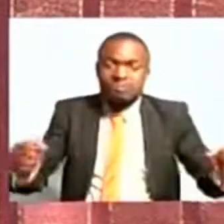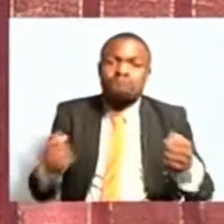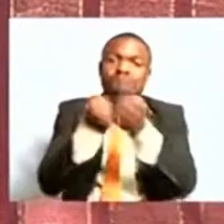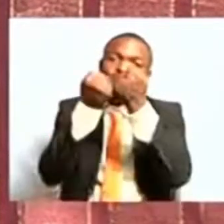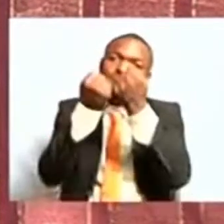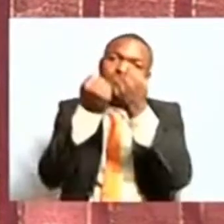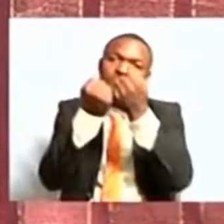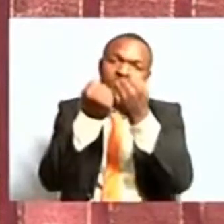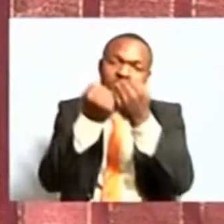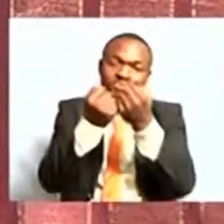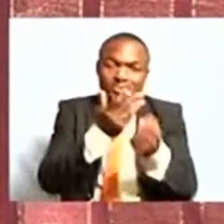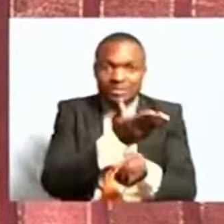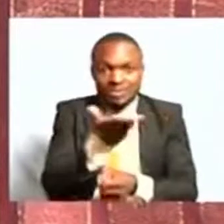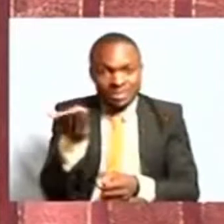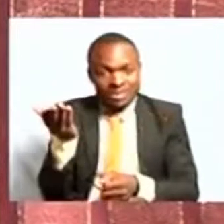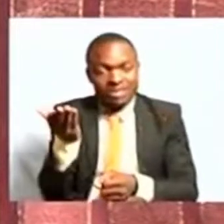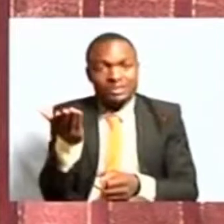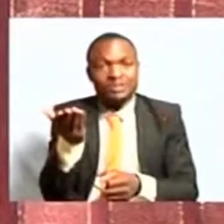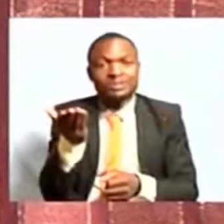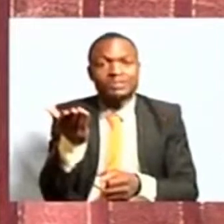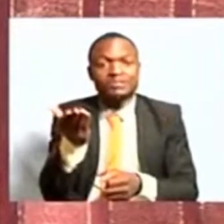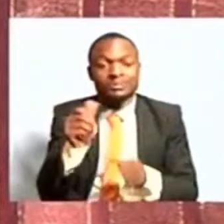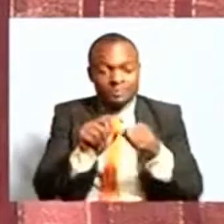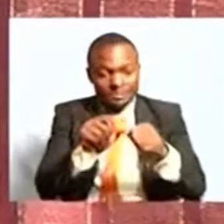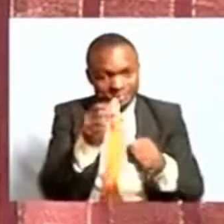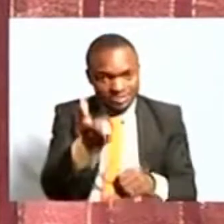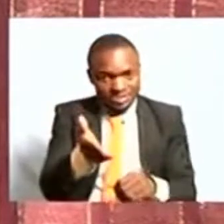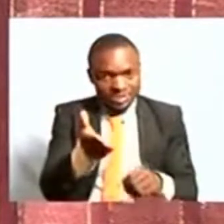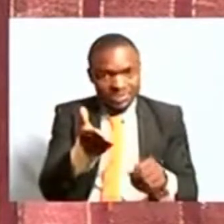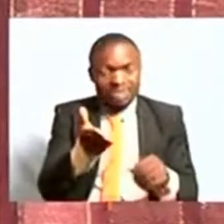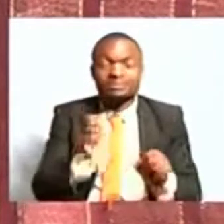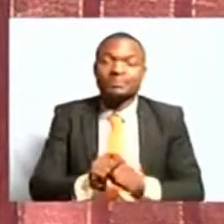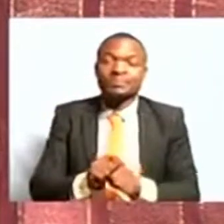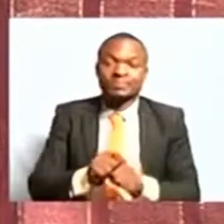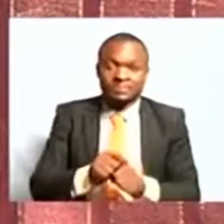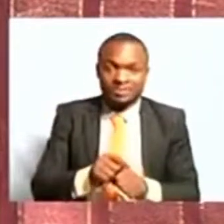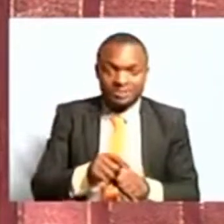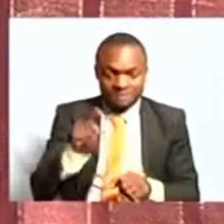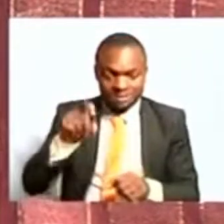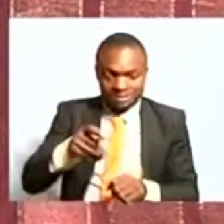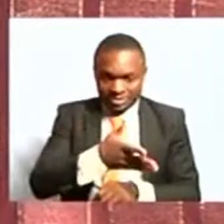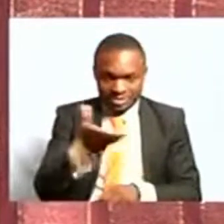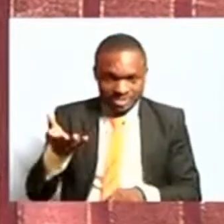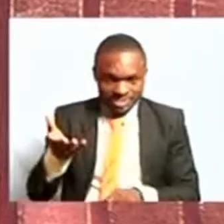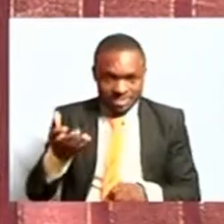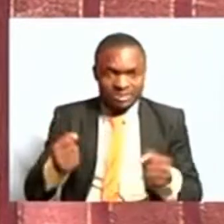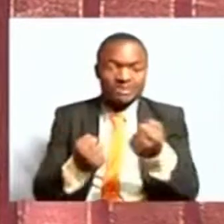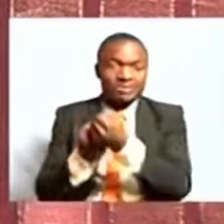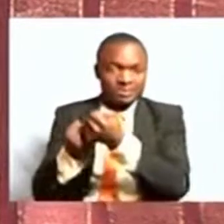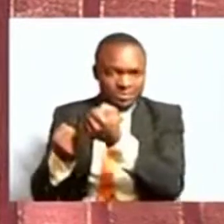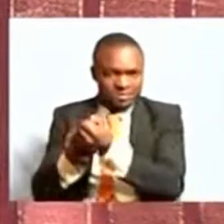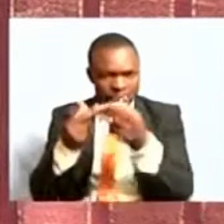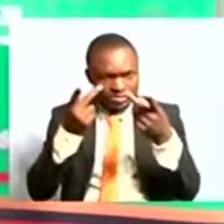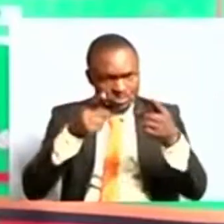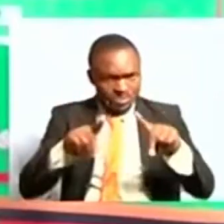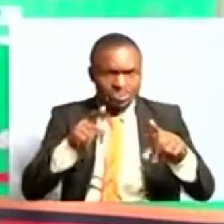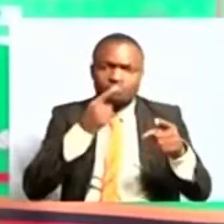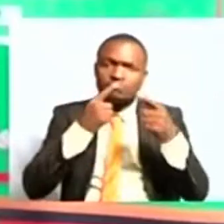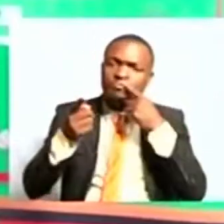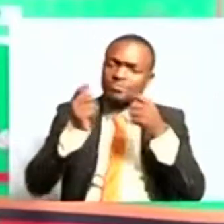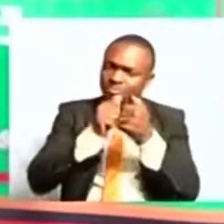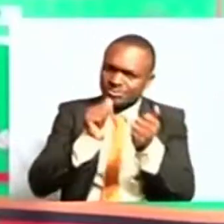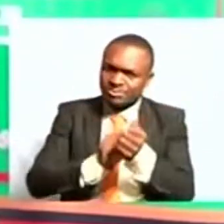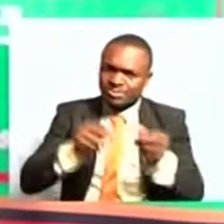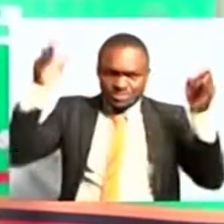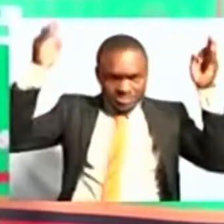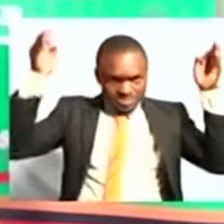that have survived, these that have survived, they need such support. And when you talk about justice, which